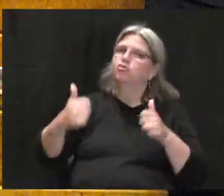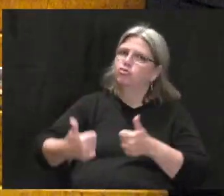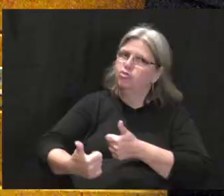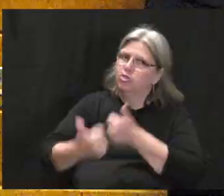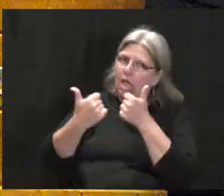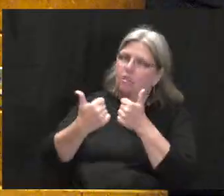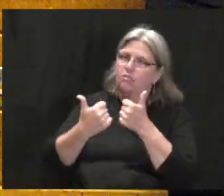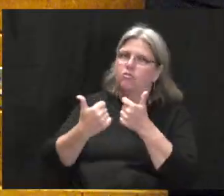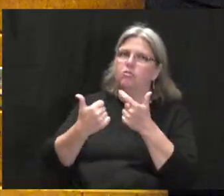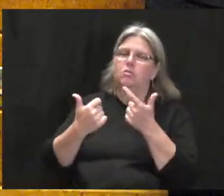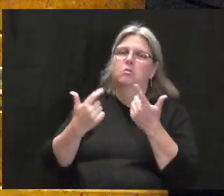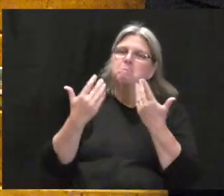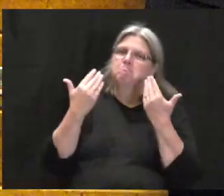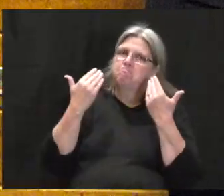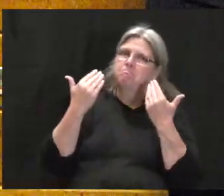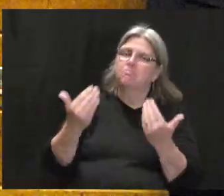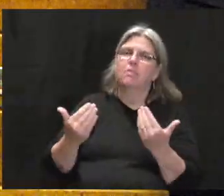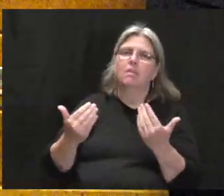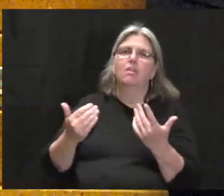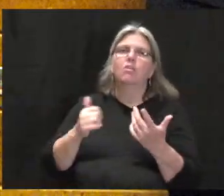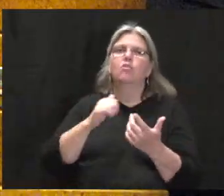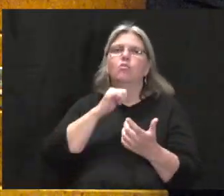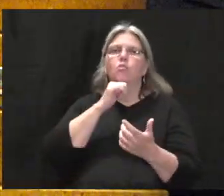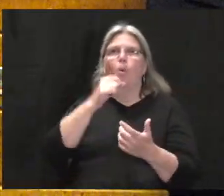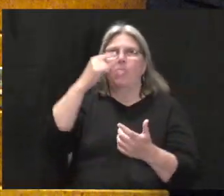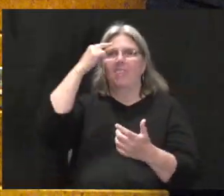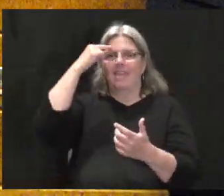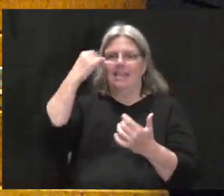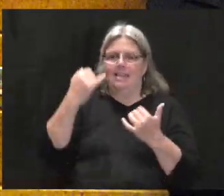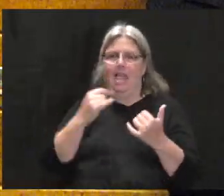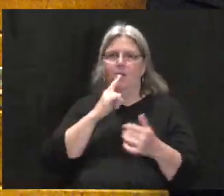officials who will reflect the will of the people.